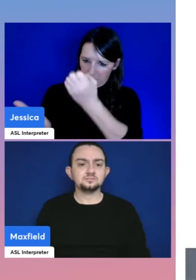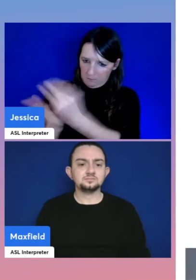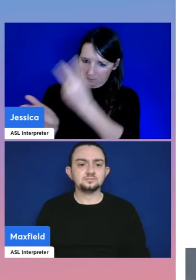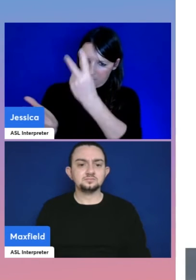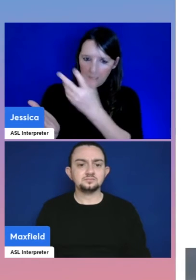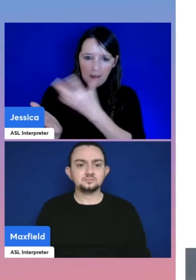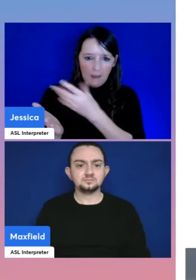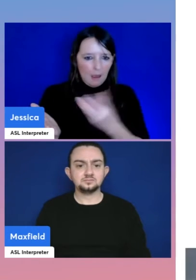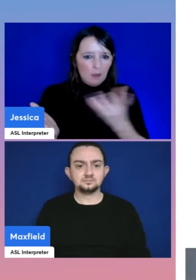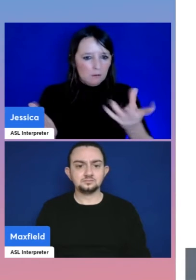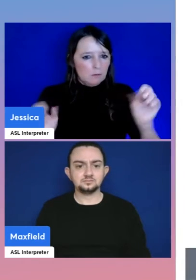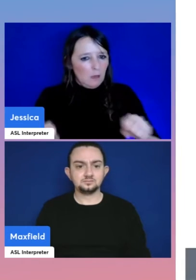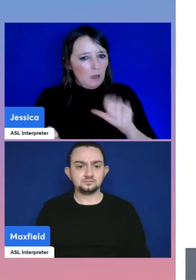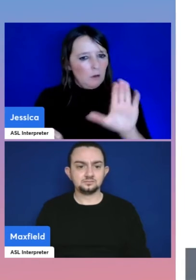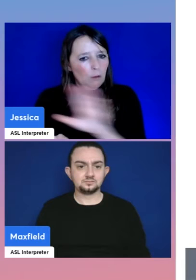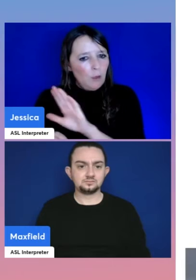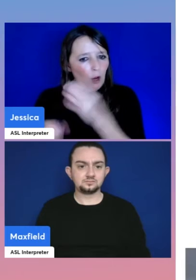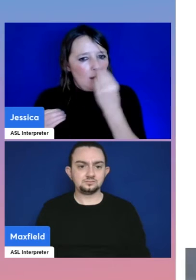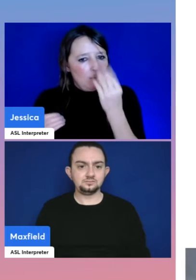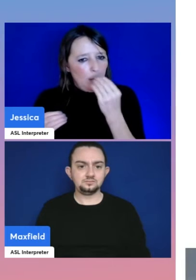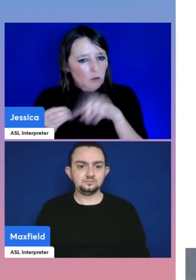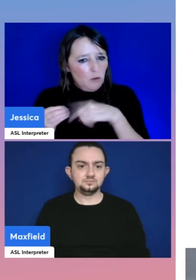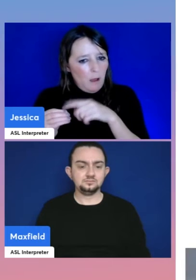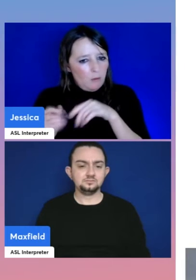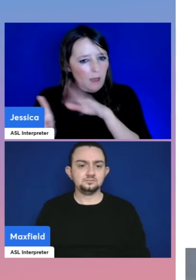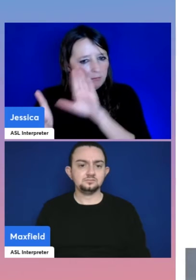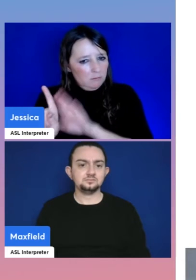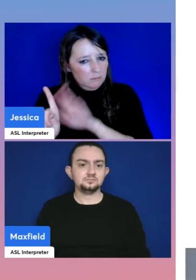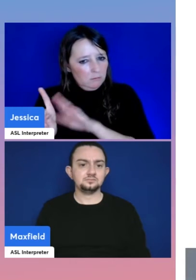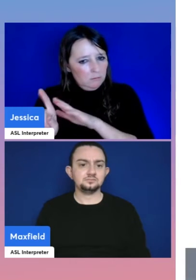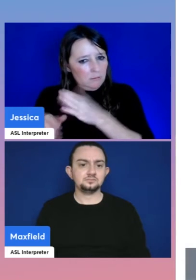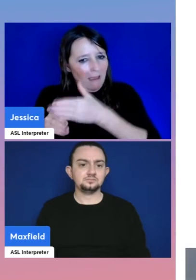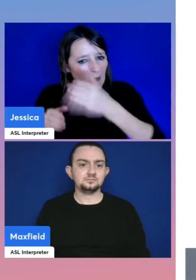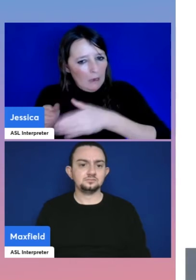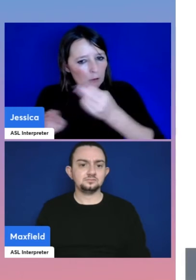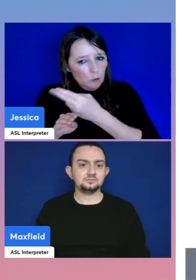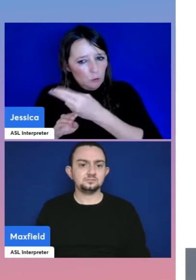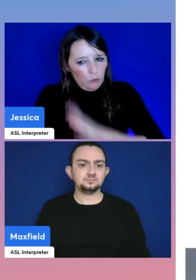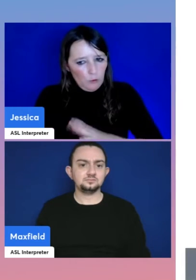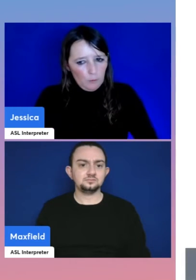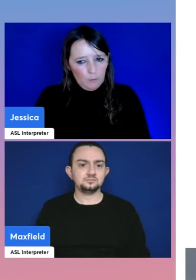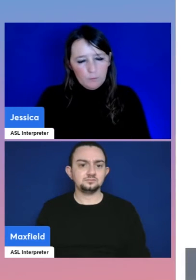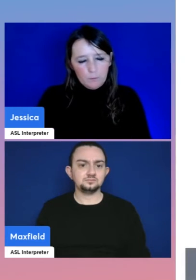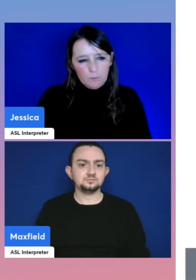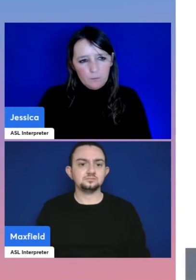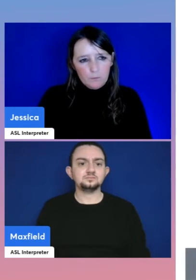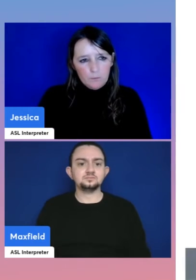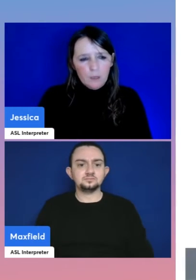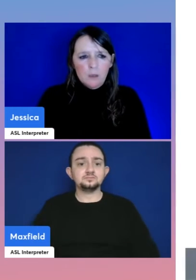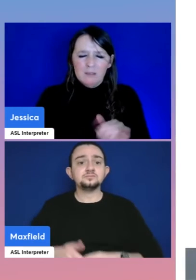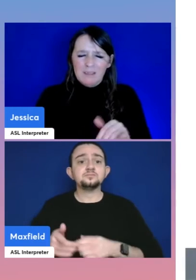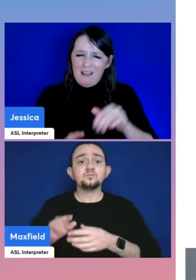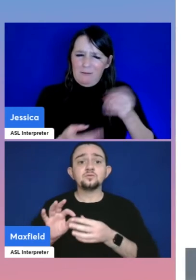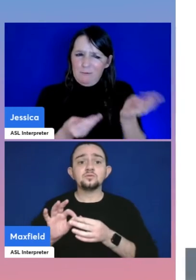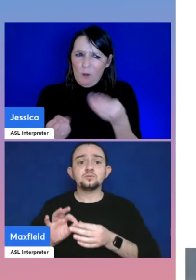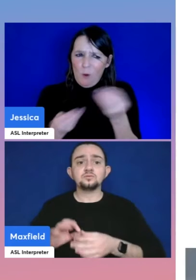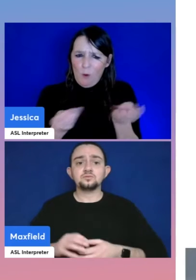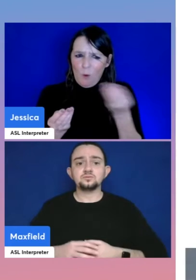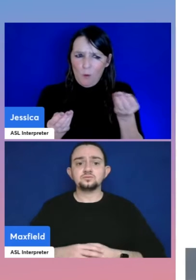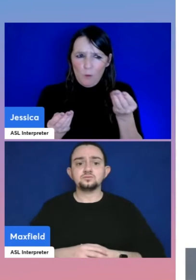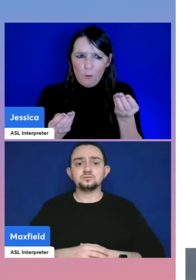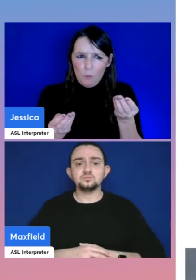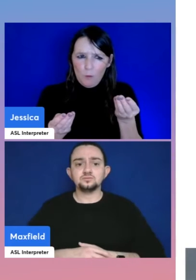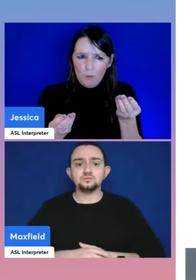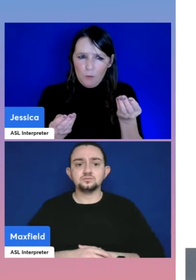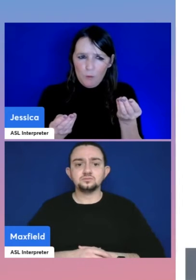profile information about that particular end user. So speaking about the flow, the authentication flow,